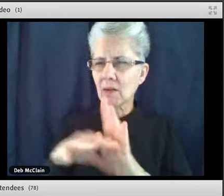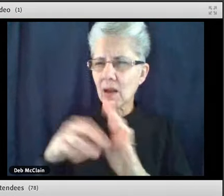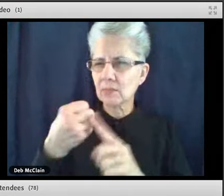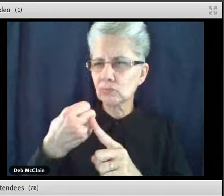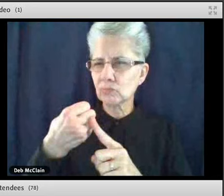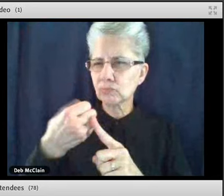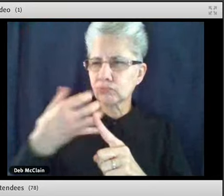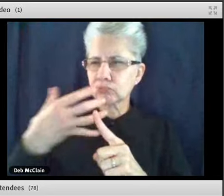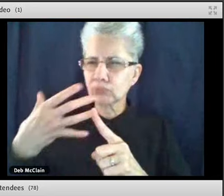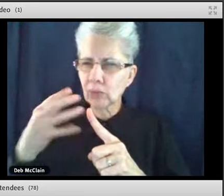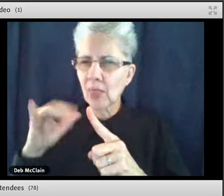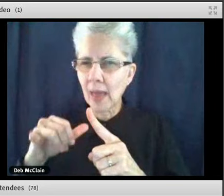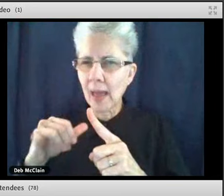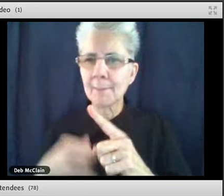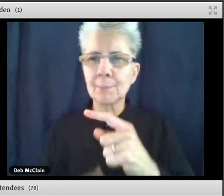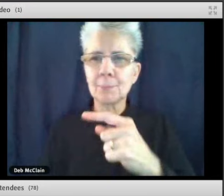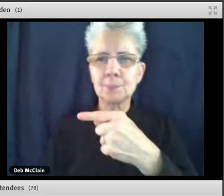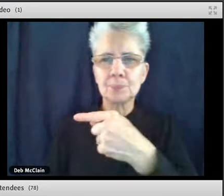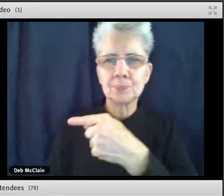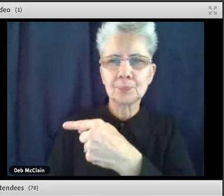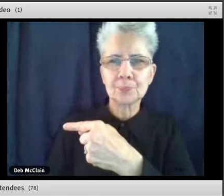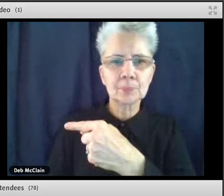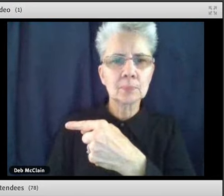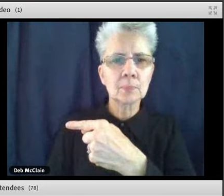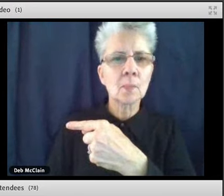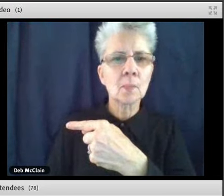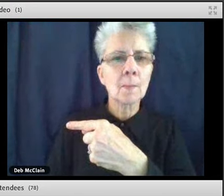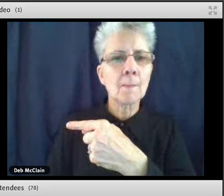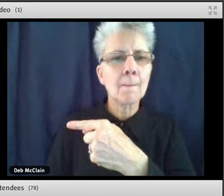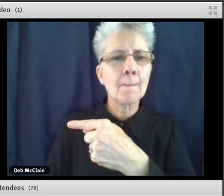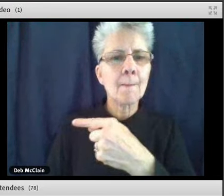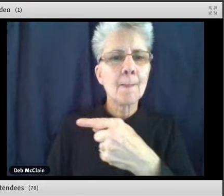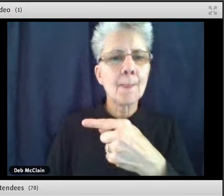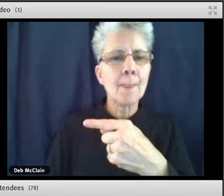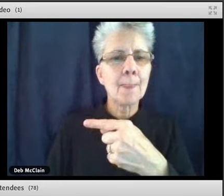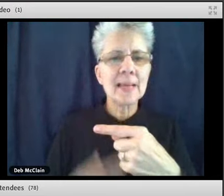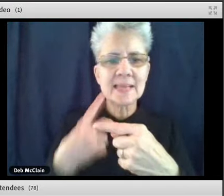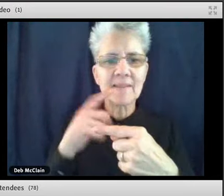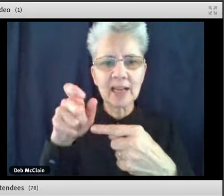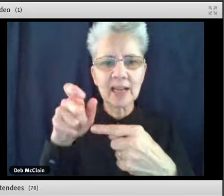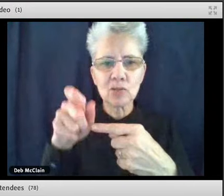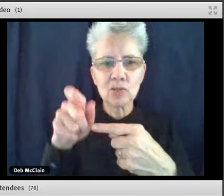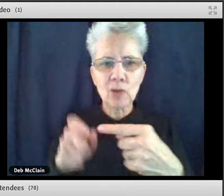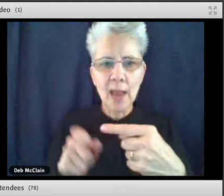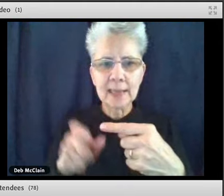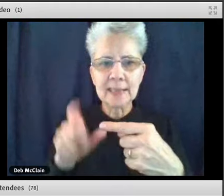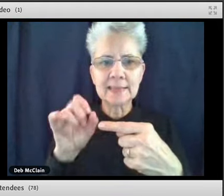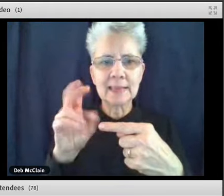things in perspective. Collier County. Oh, I'm so bad about the county, Susan. Is it near?